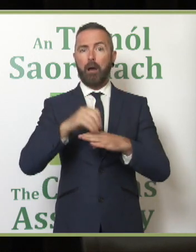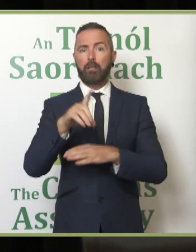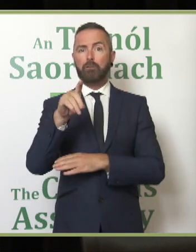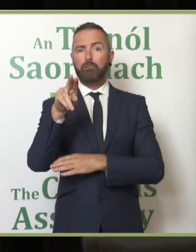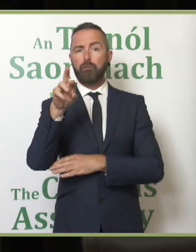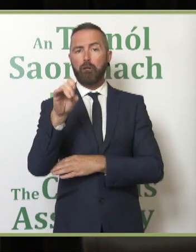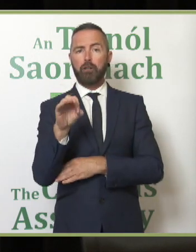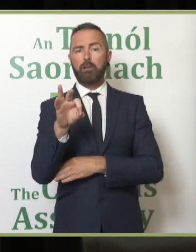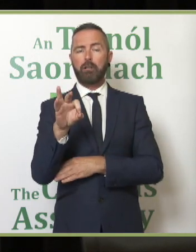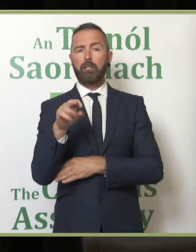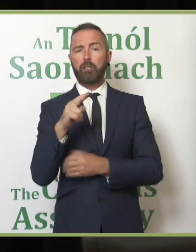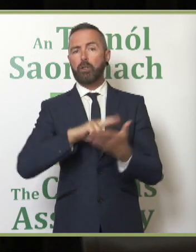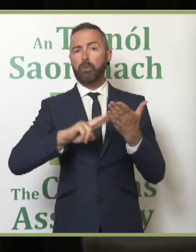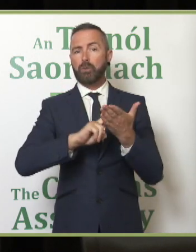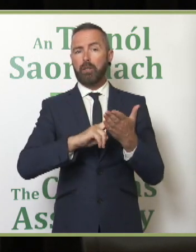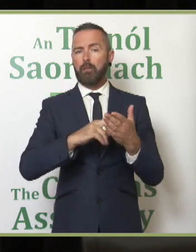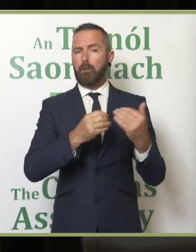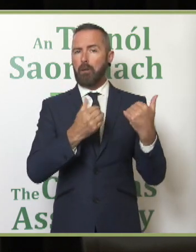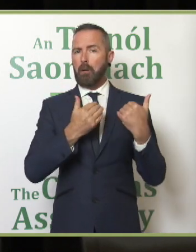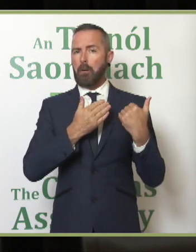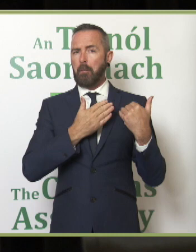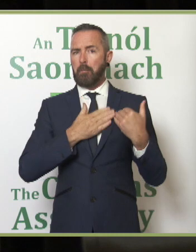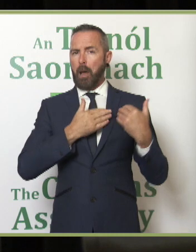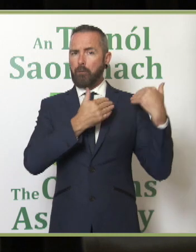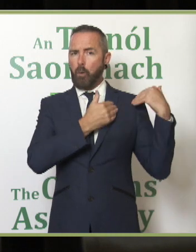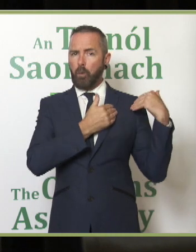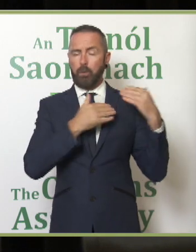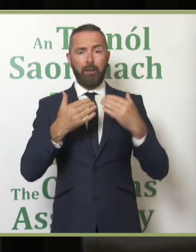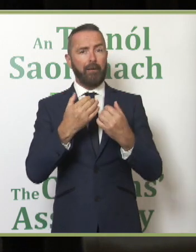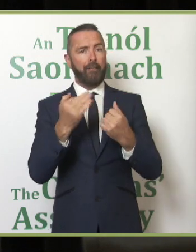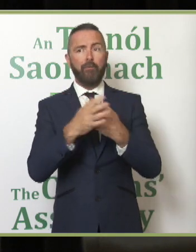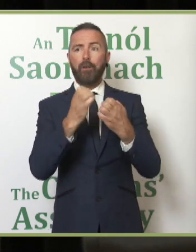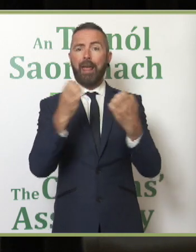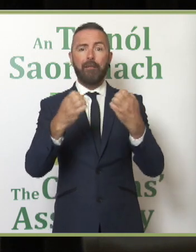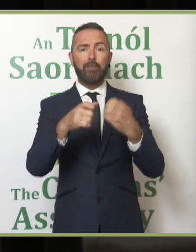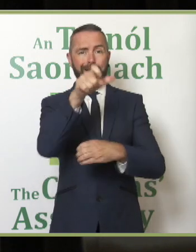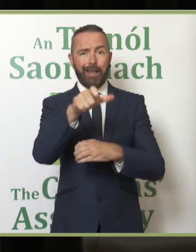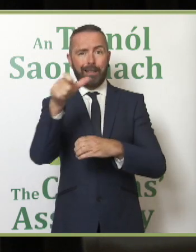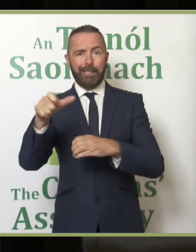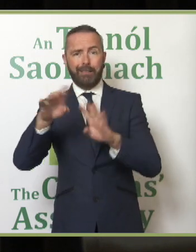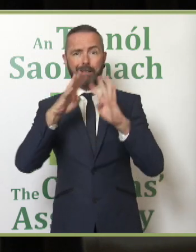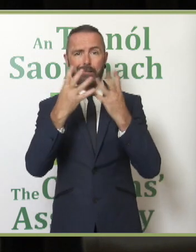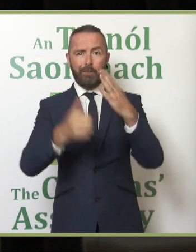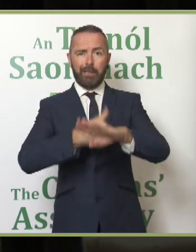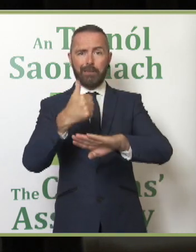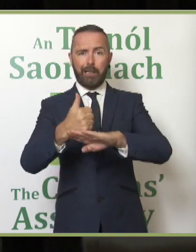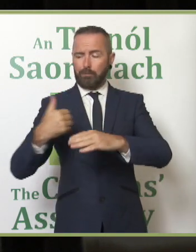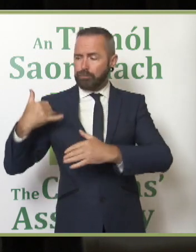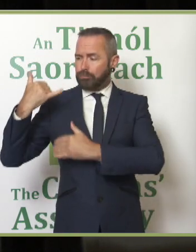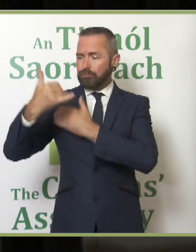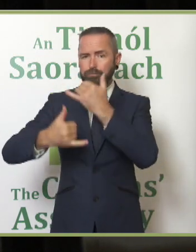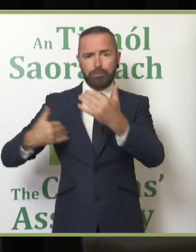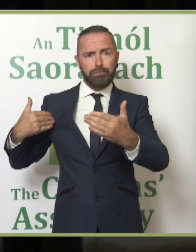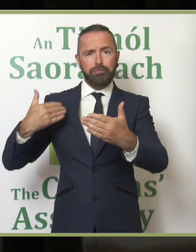my role on it, well, for every Citizens' Assembly that's been set up in Ireland over the years, there's been someone from